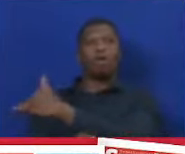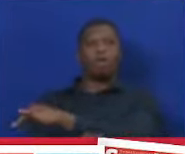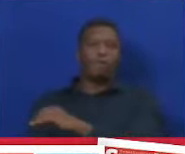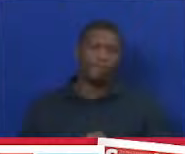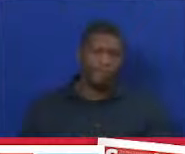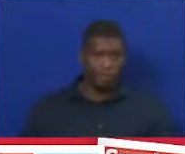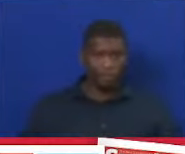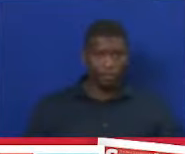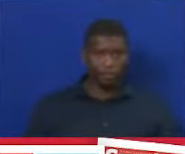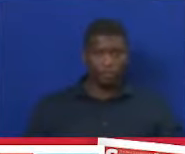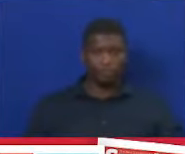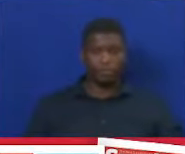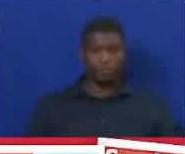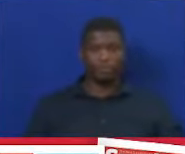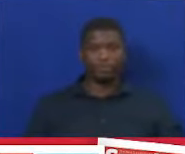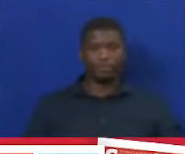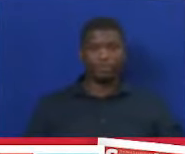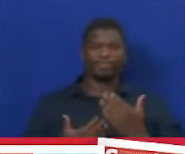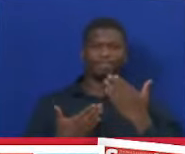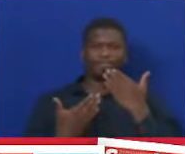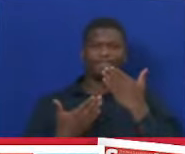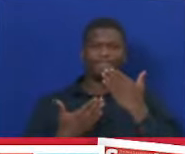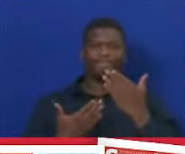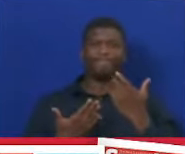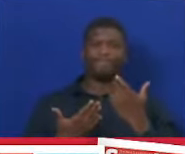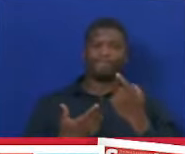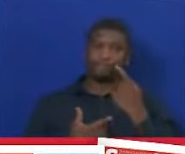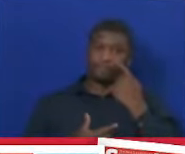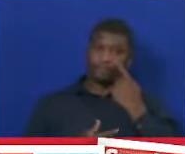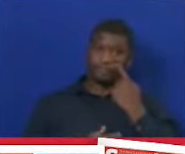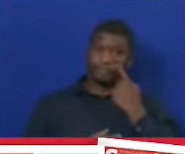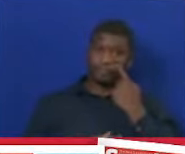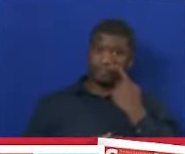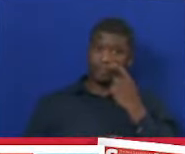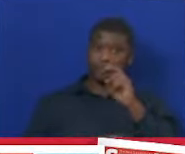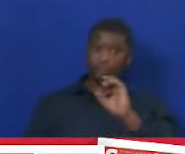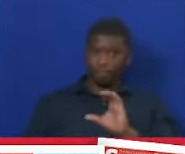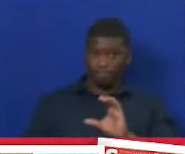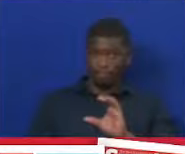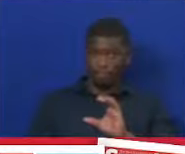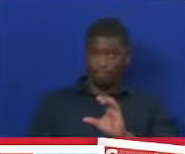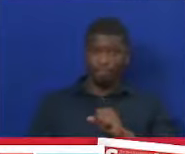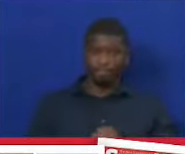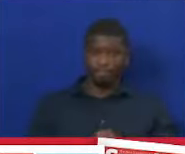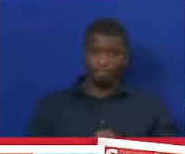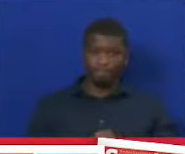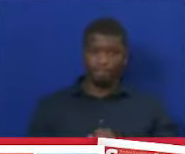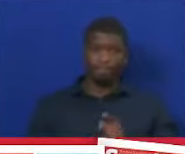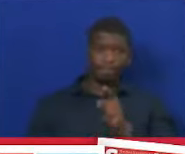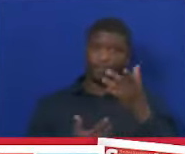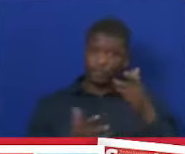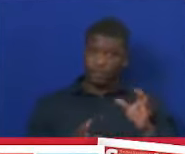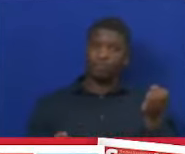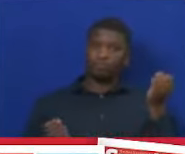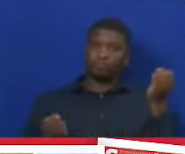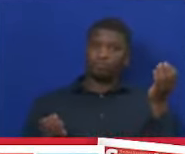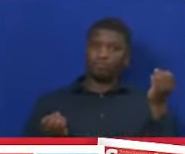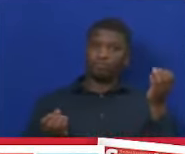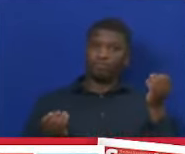Thank you, Witness C. Witness C, having testified to the Commission that you were deployed to GCI